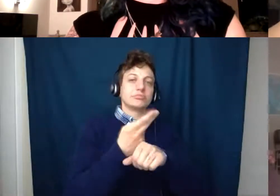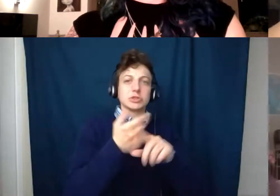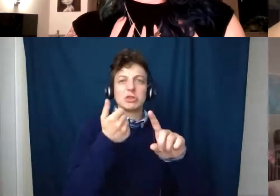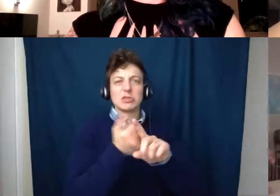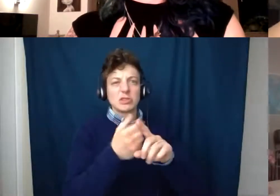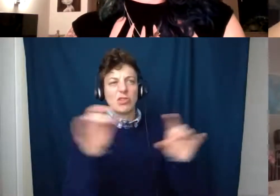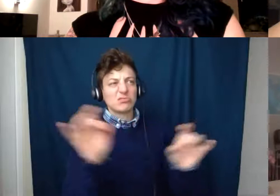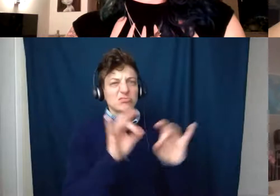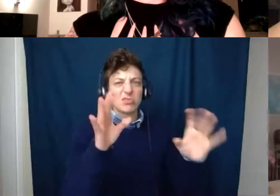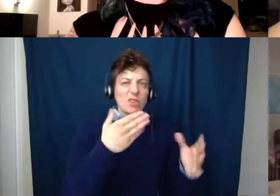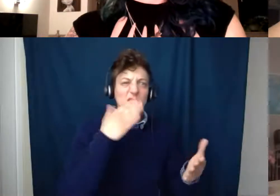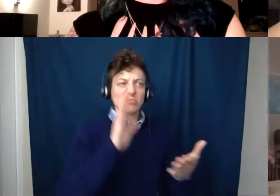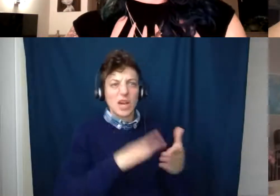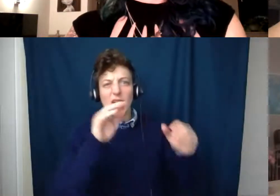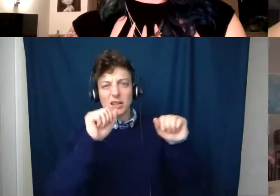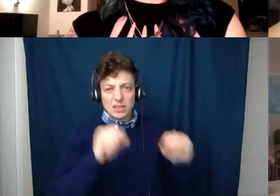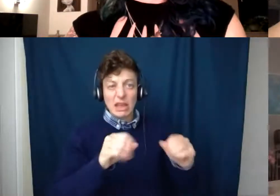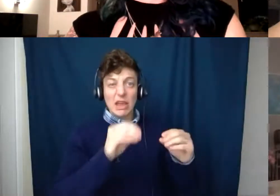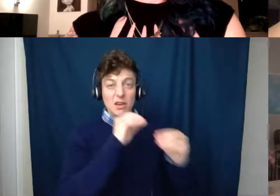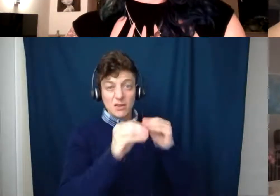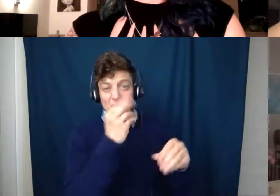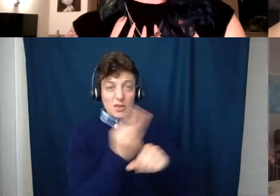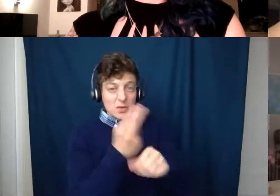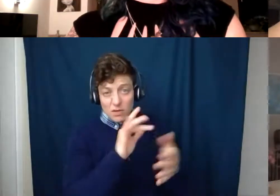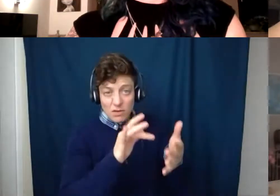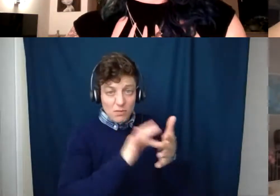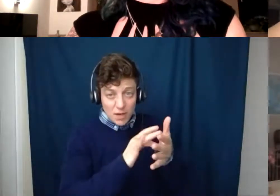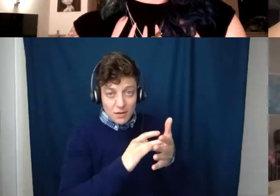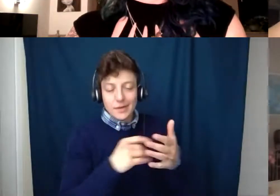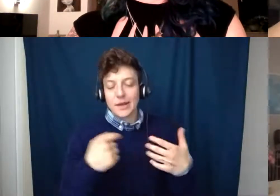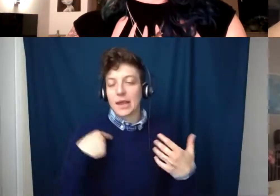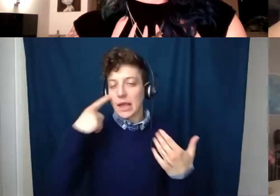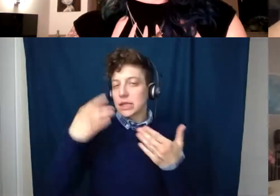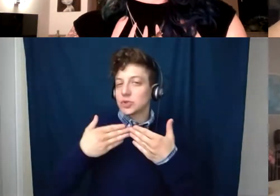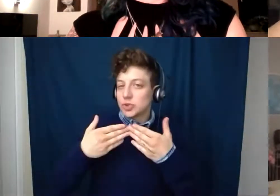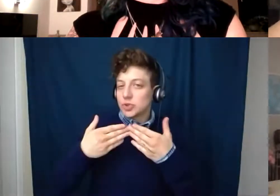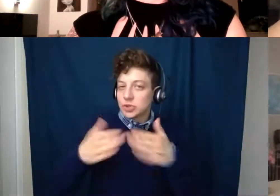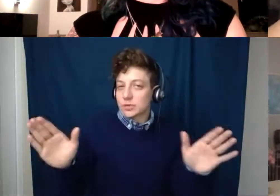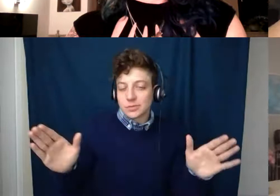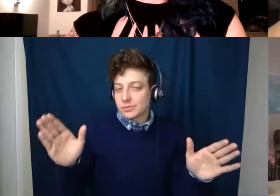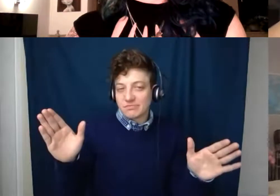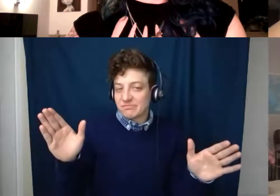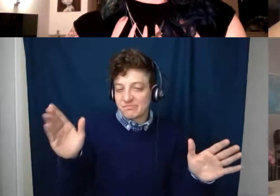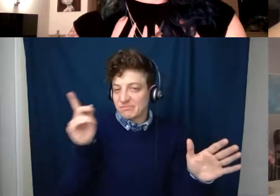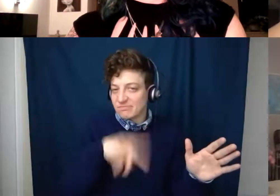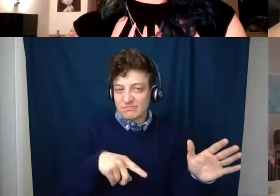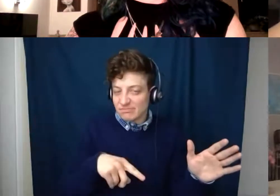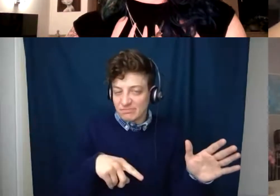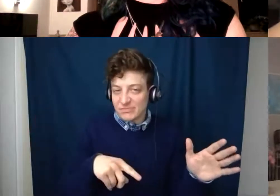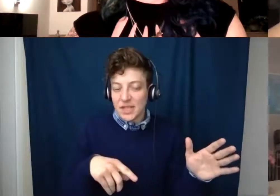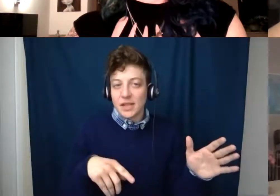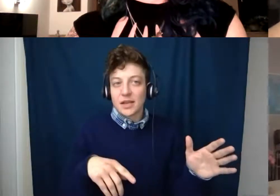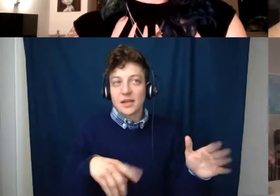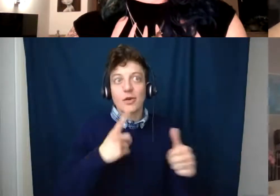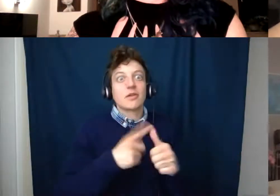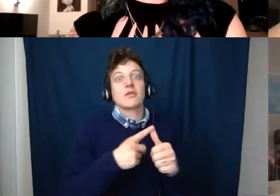by the medical system. And I think this is largely untrue. I think, the idea that like you'll use